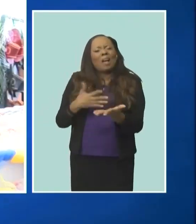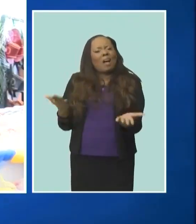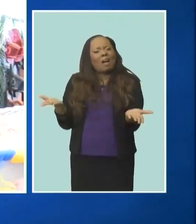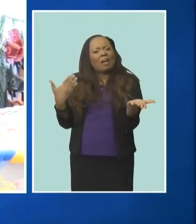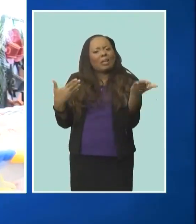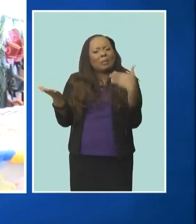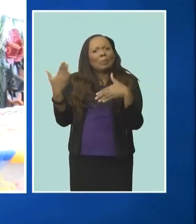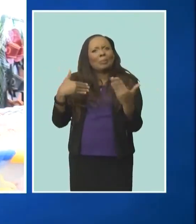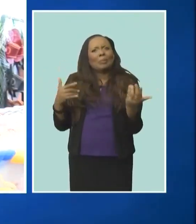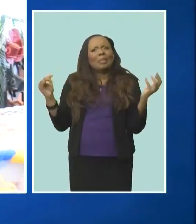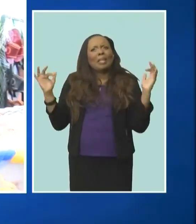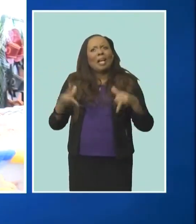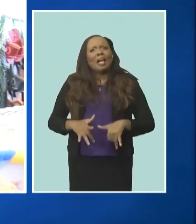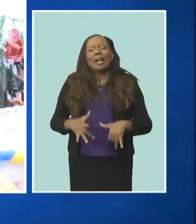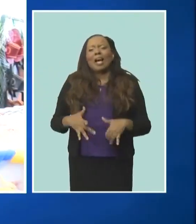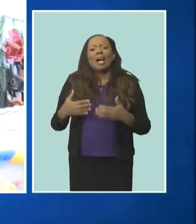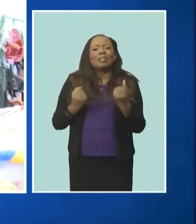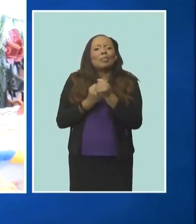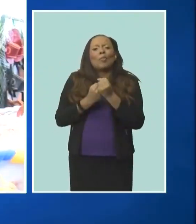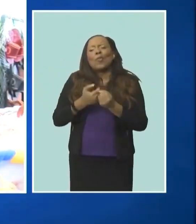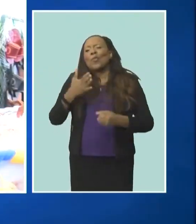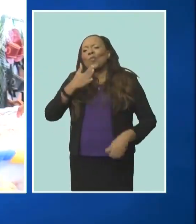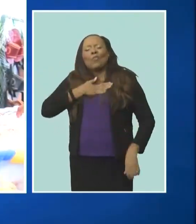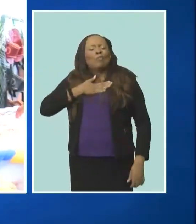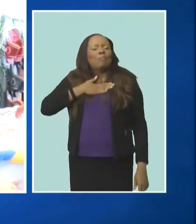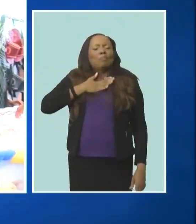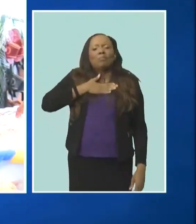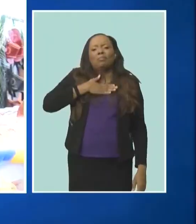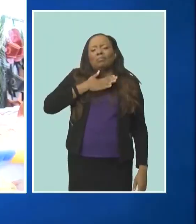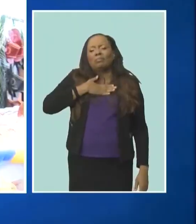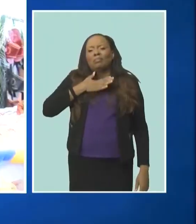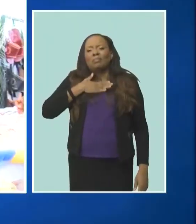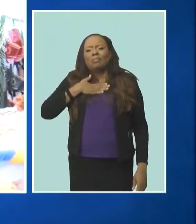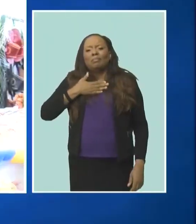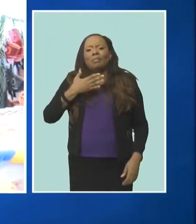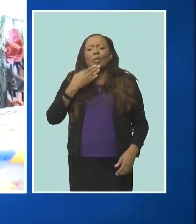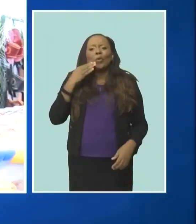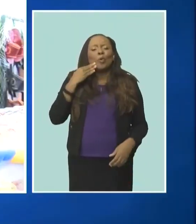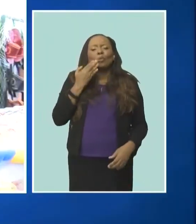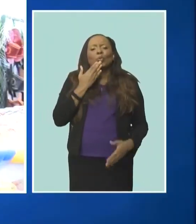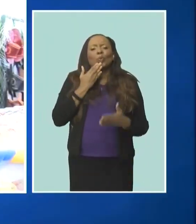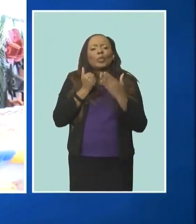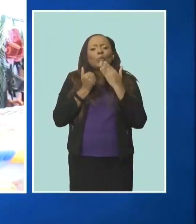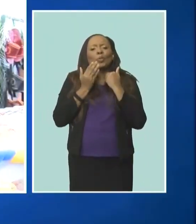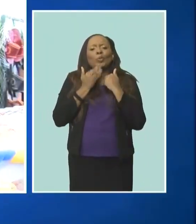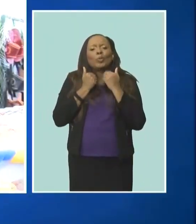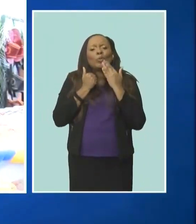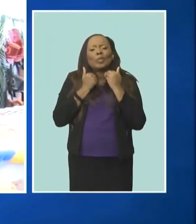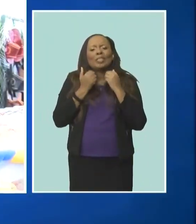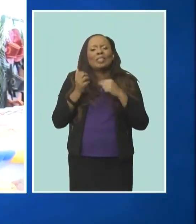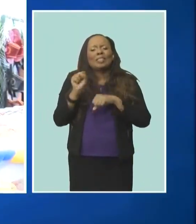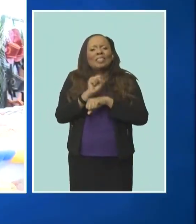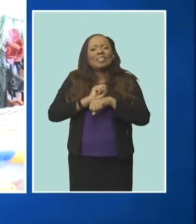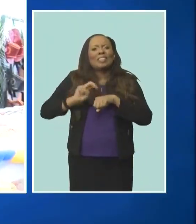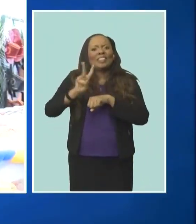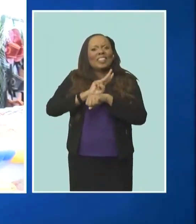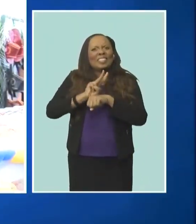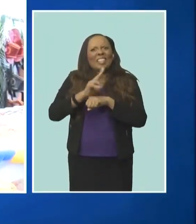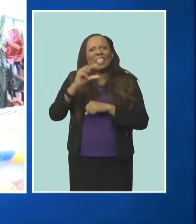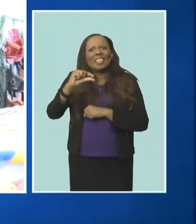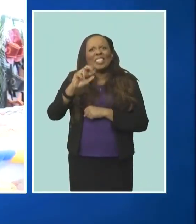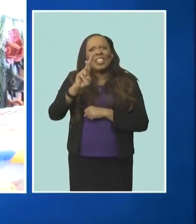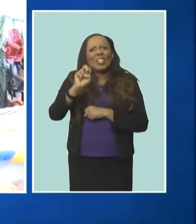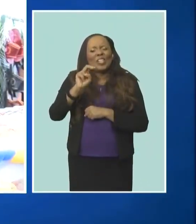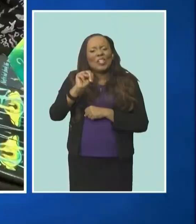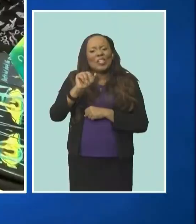and support my blessed homeland, the land of the Garifuna, sweet, sweet St. Vincent and the Grenadines. Tonight, for our country night, you've got